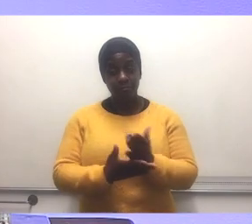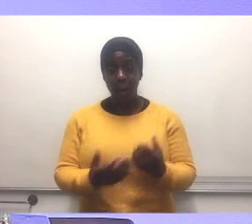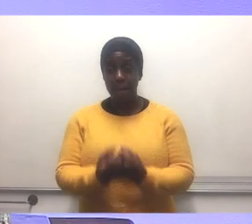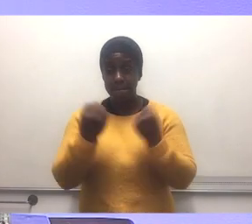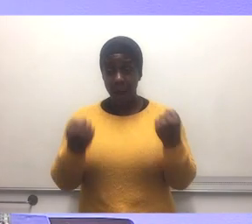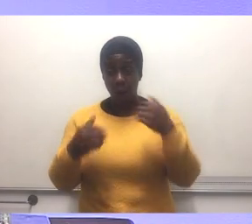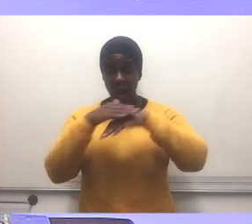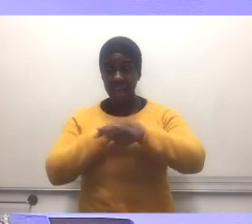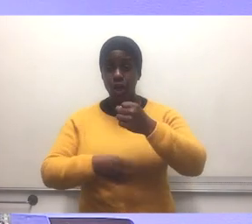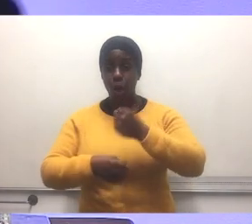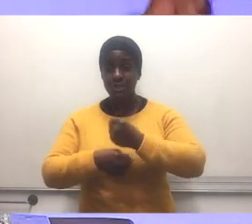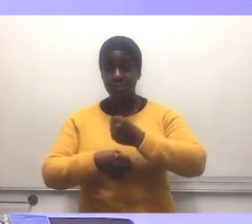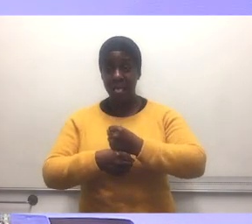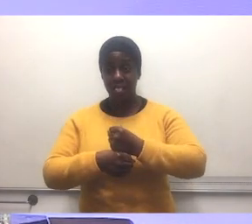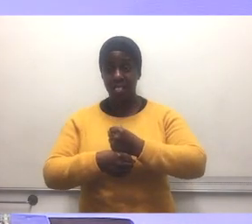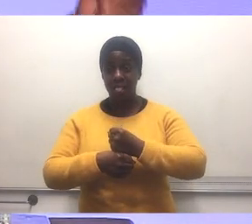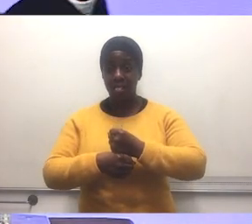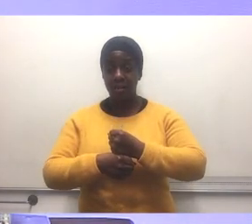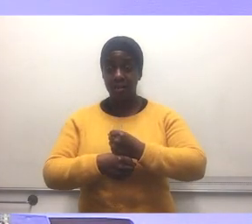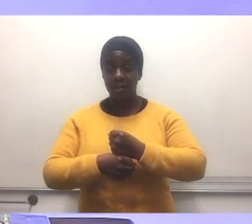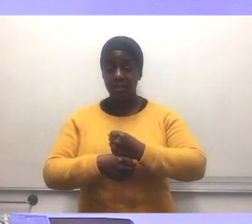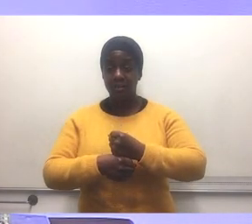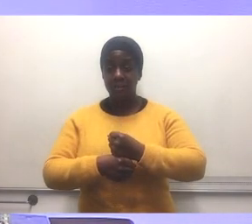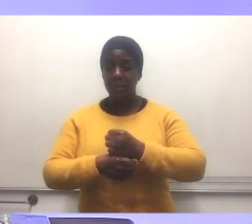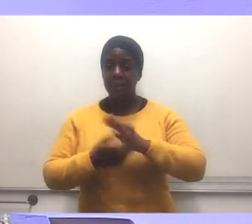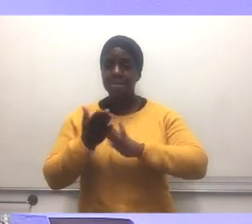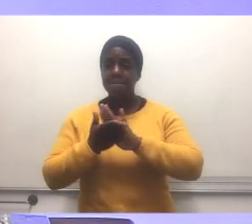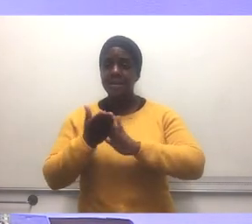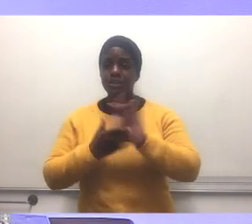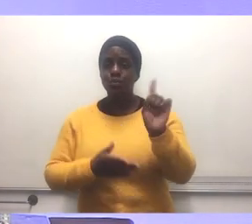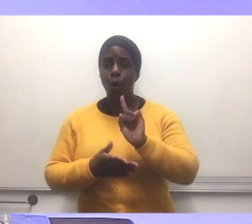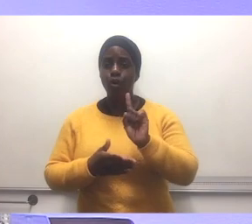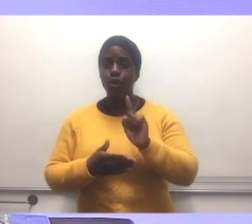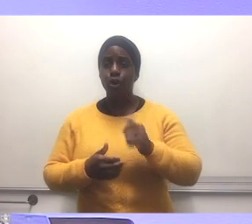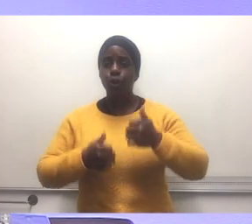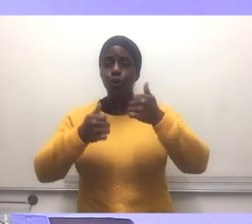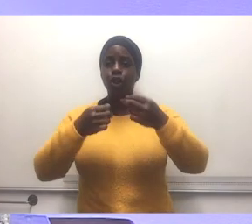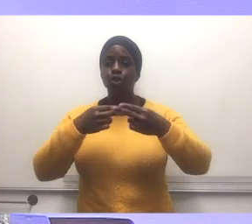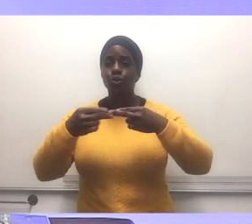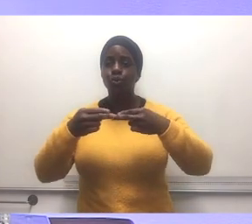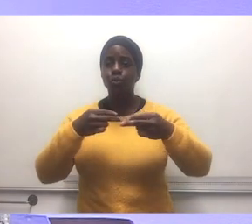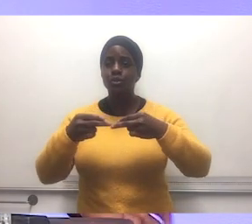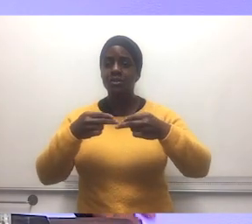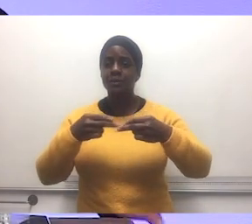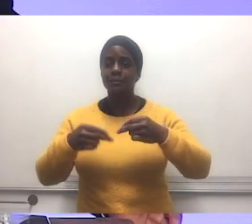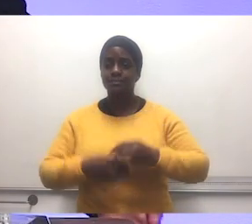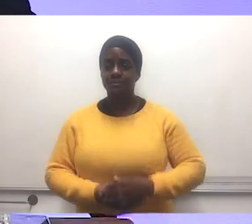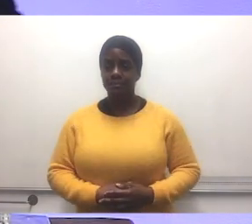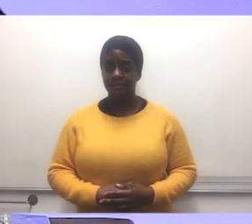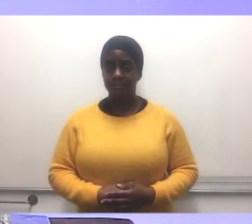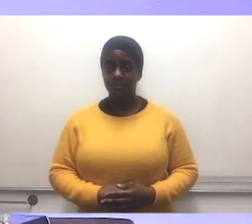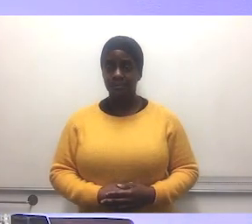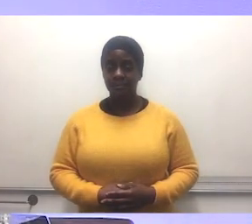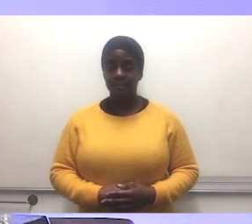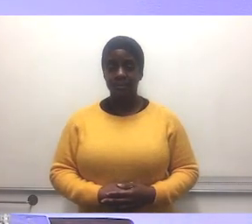gospel. The gospel simply means good news. There is